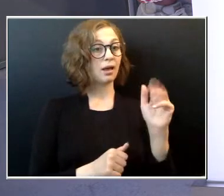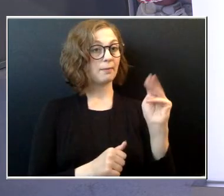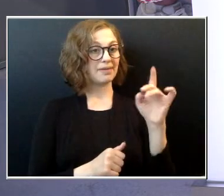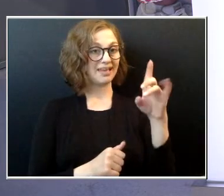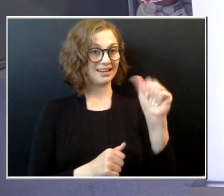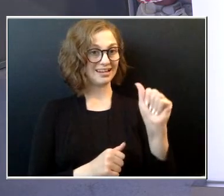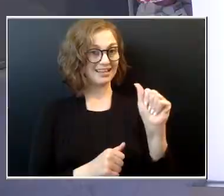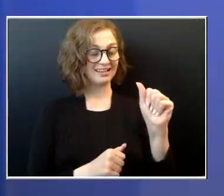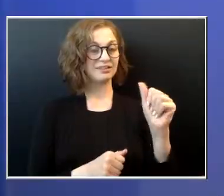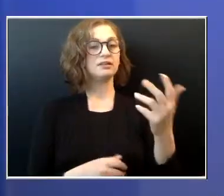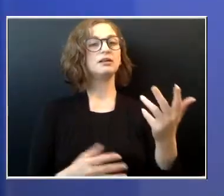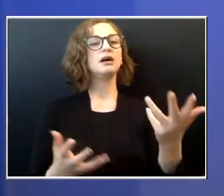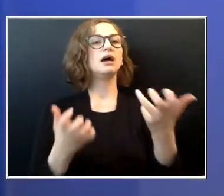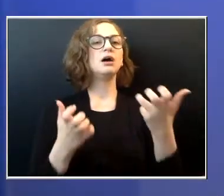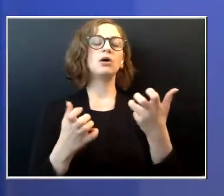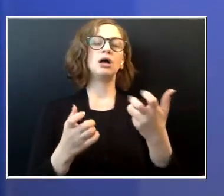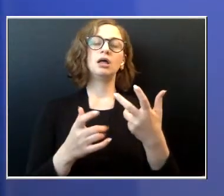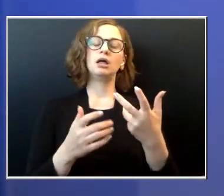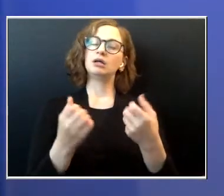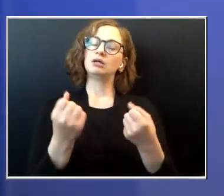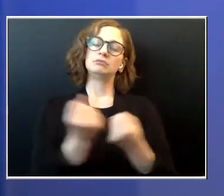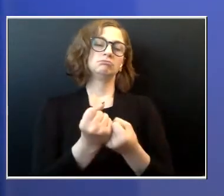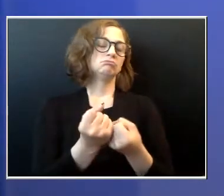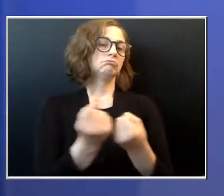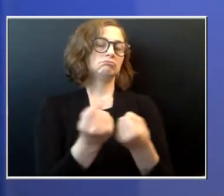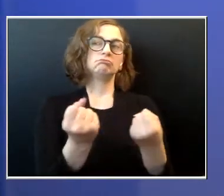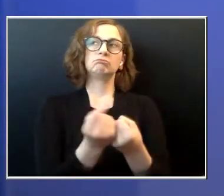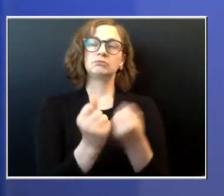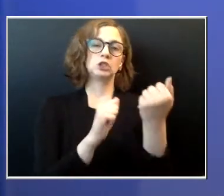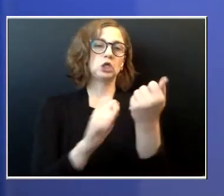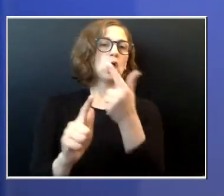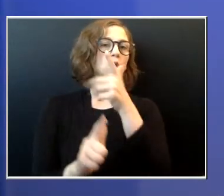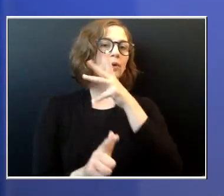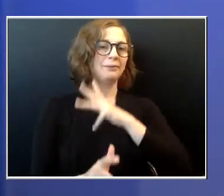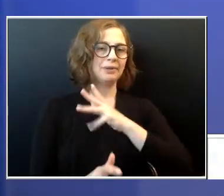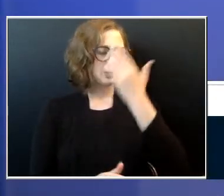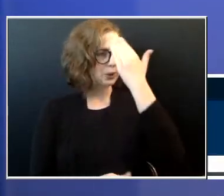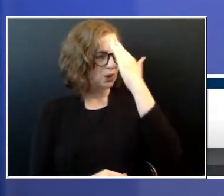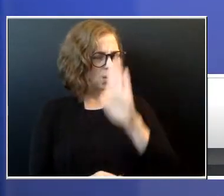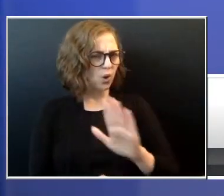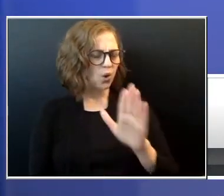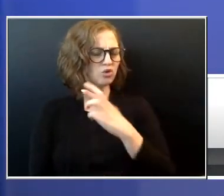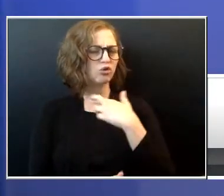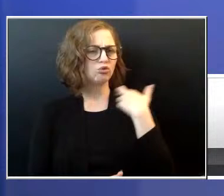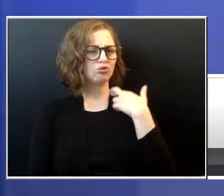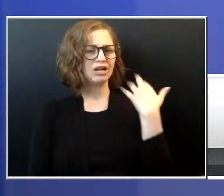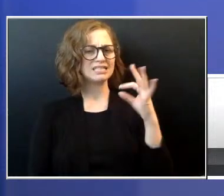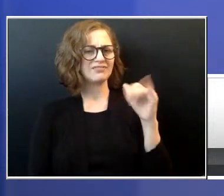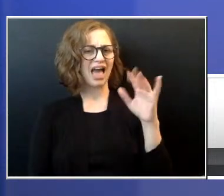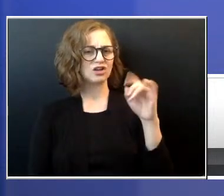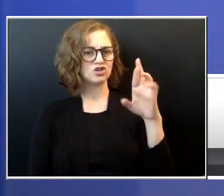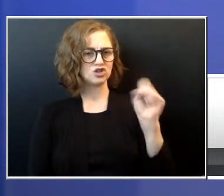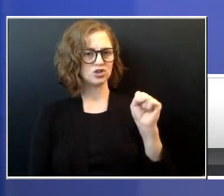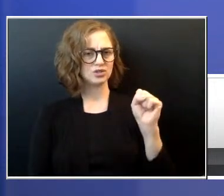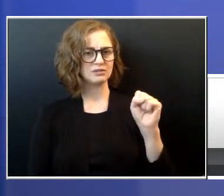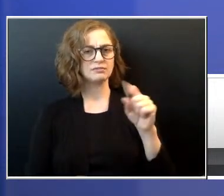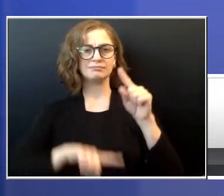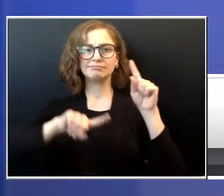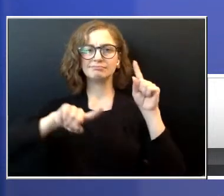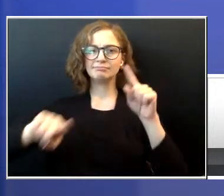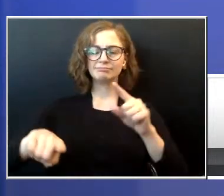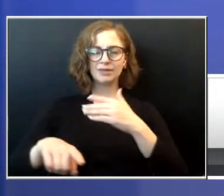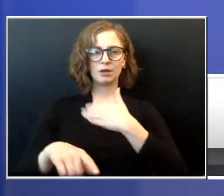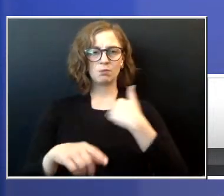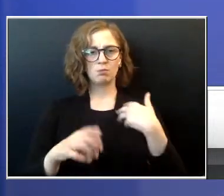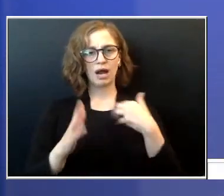to strongly encourage all women to make sure they know what their risk factors are and attend the Breast Cancer Prevention Center if you